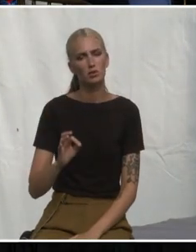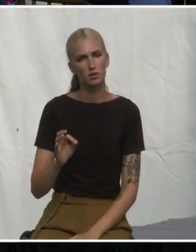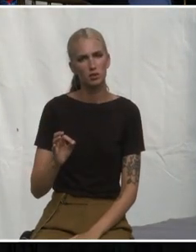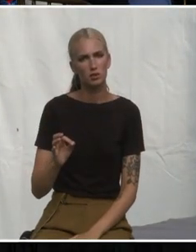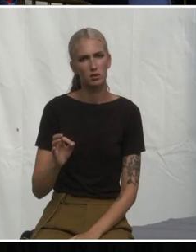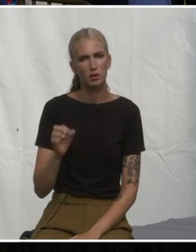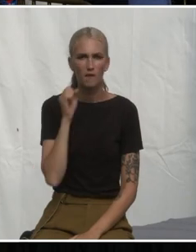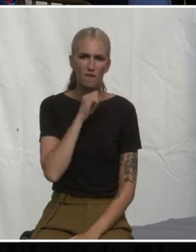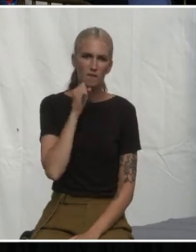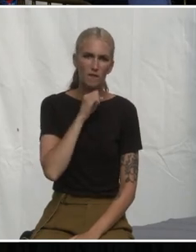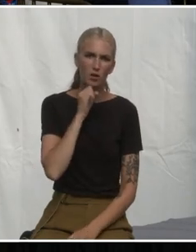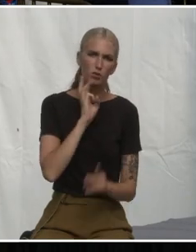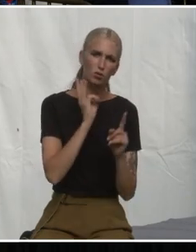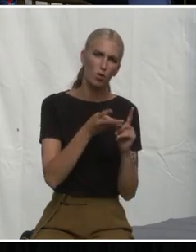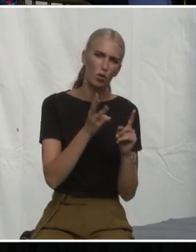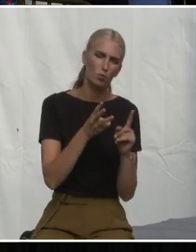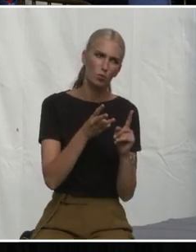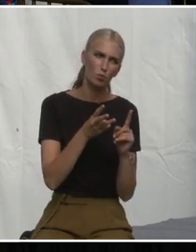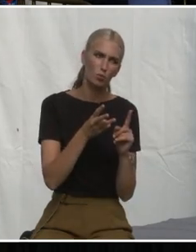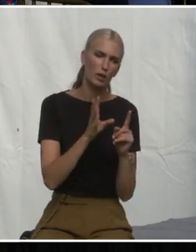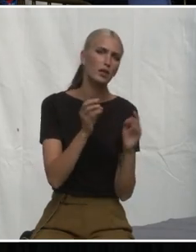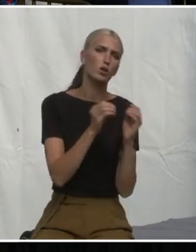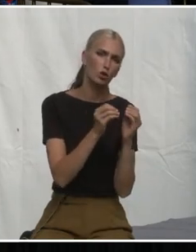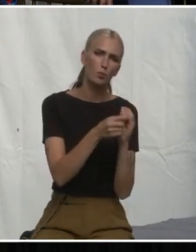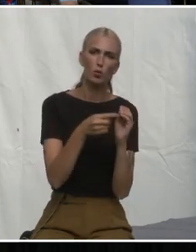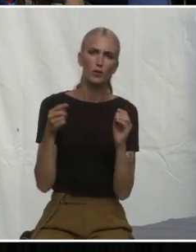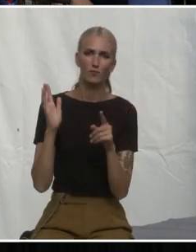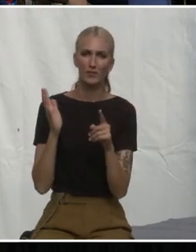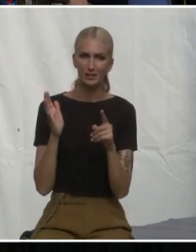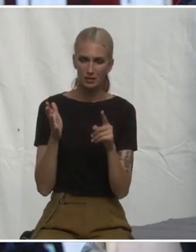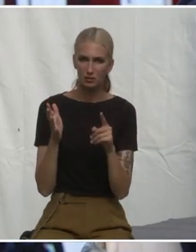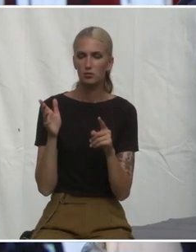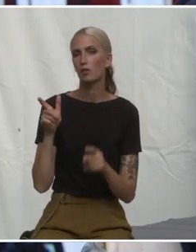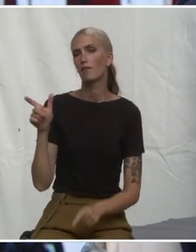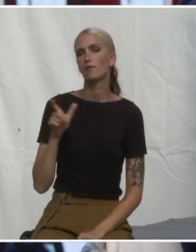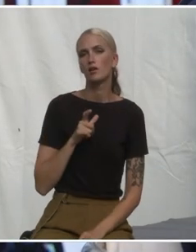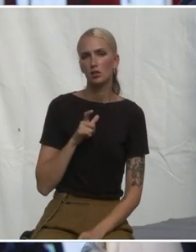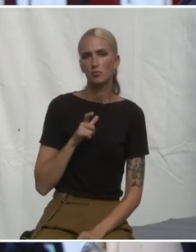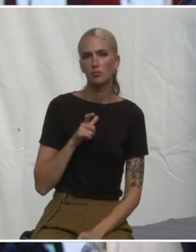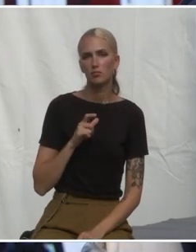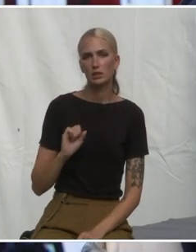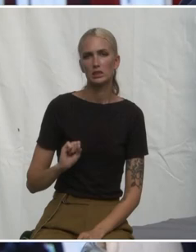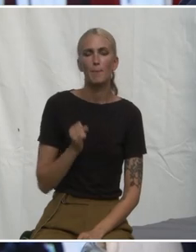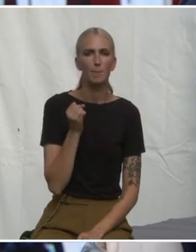age 13 to, no, 10 to 15 say a friend.